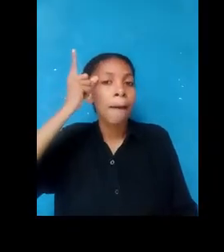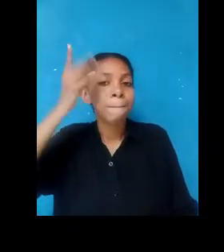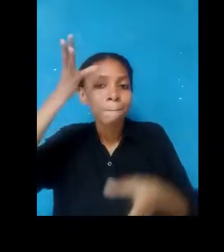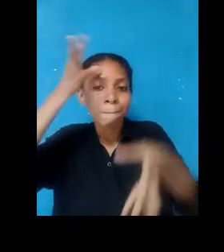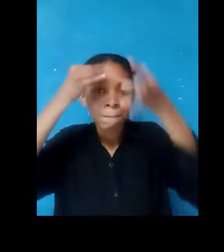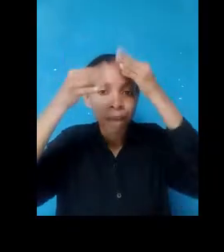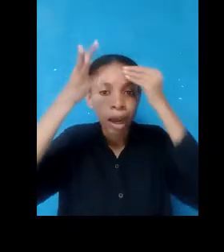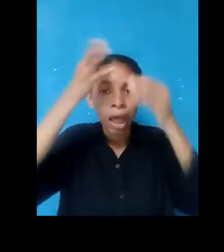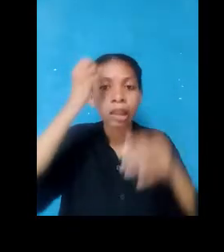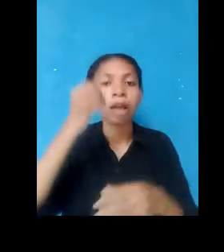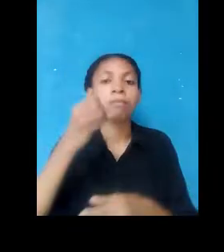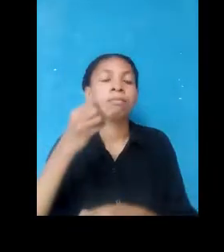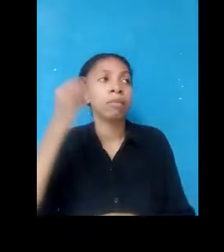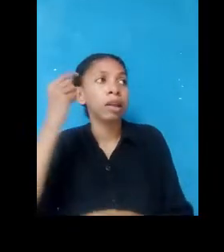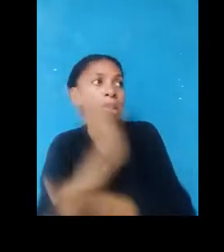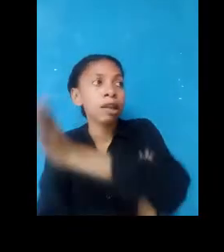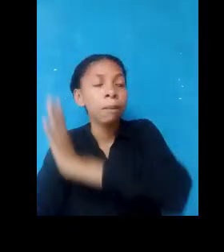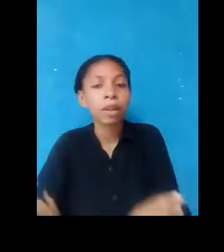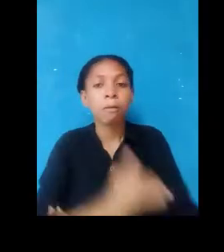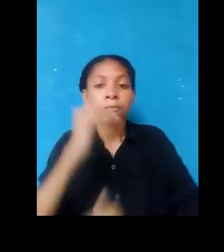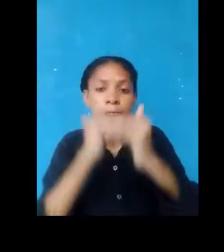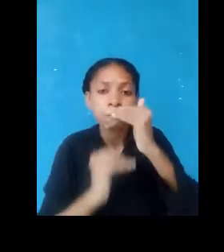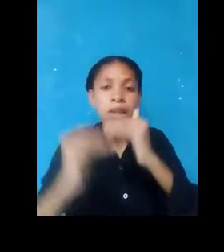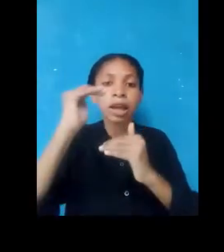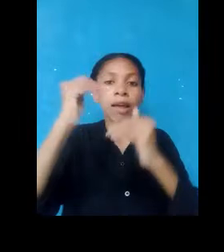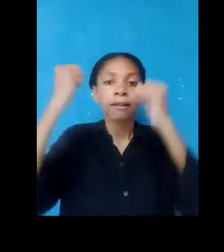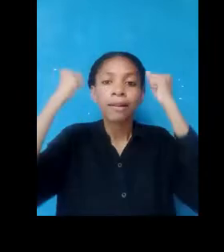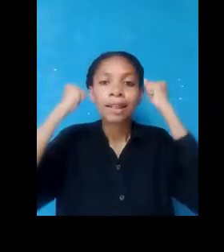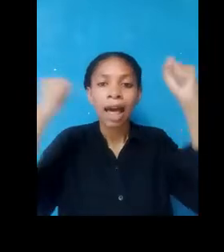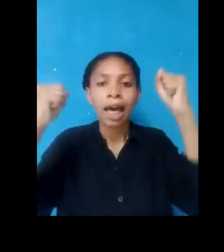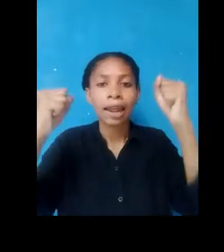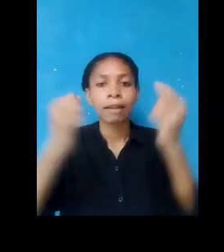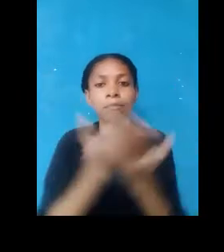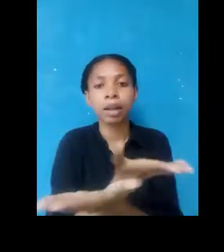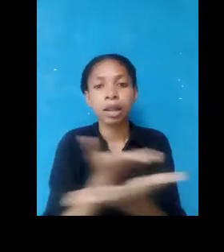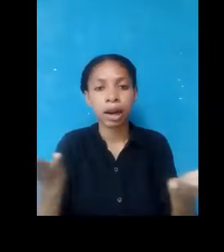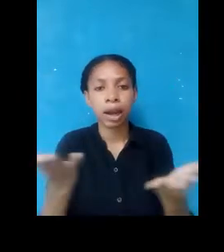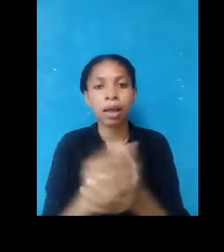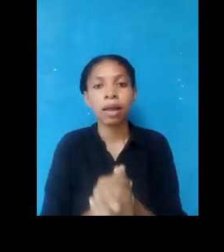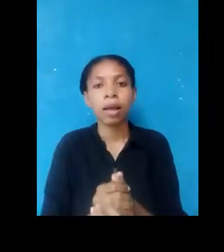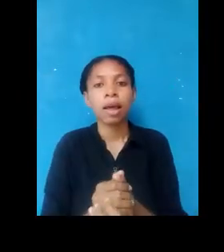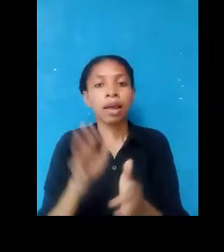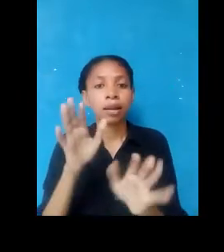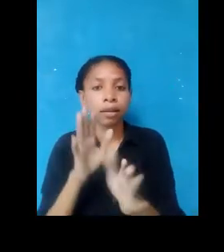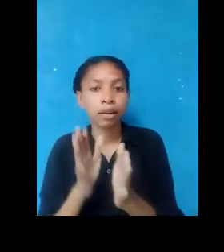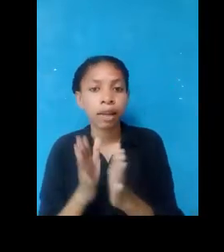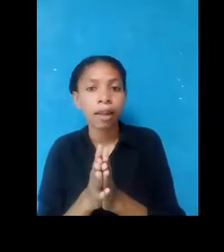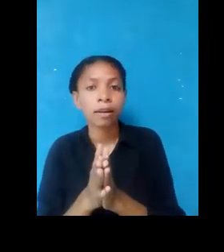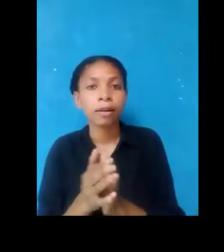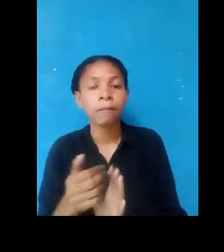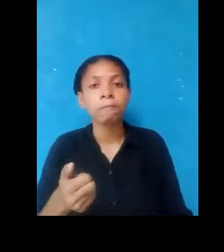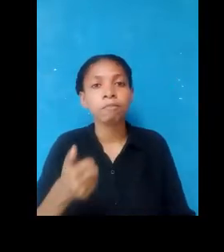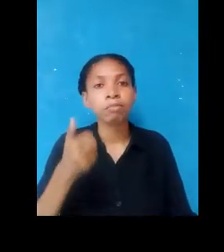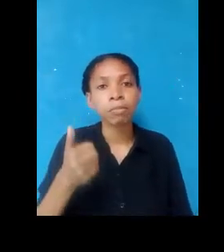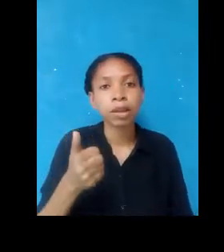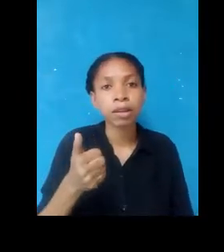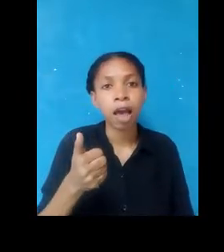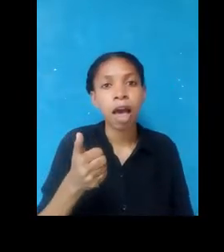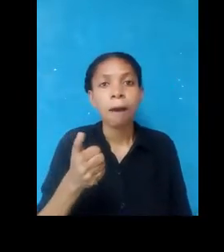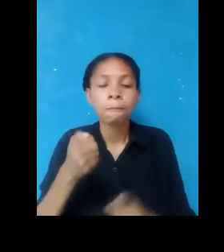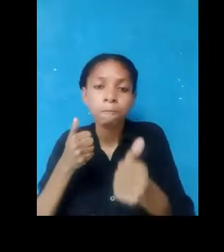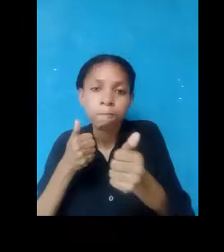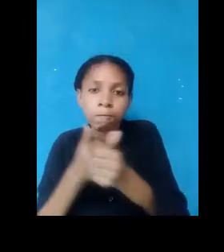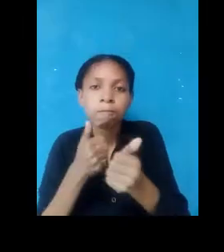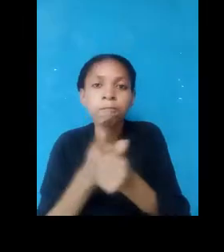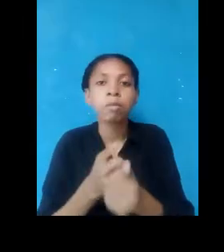and ensuring full and meaningful participation in all areas of life. Our deepest appreciation goes to Professor Violet